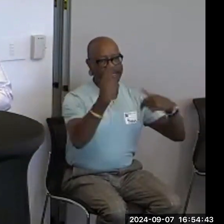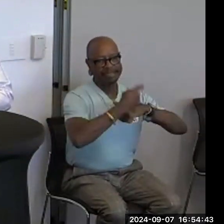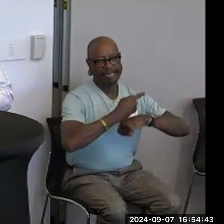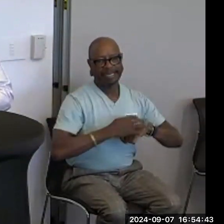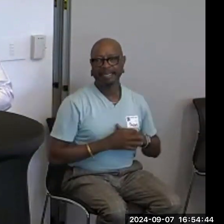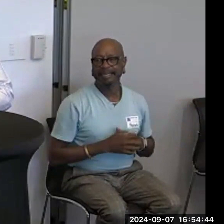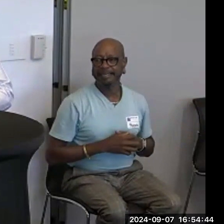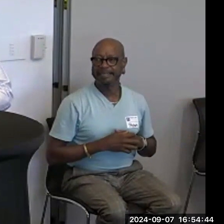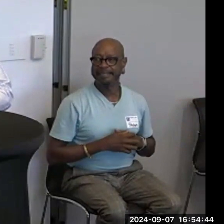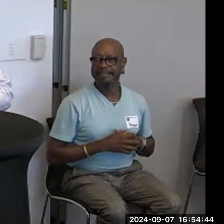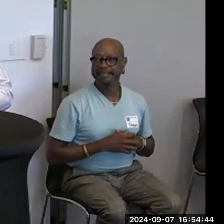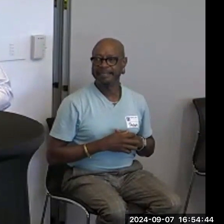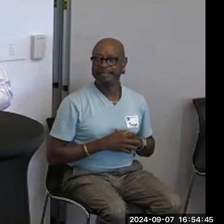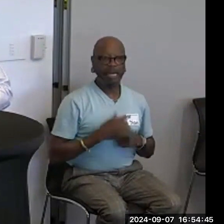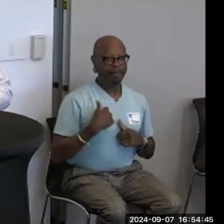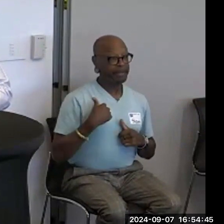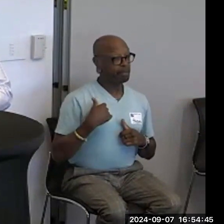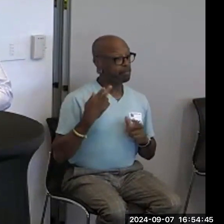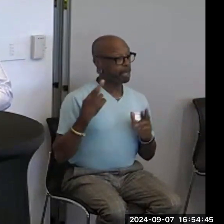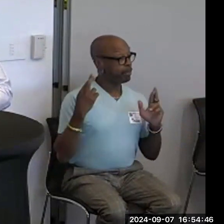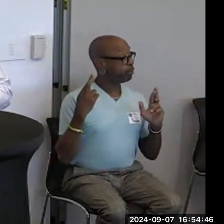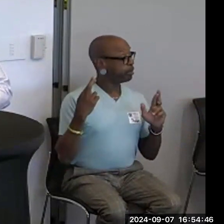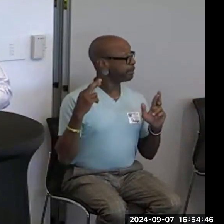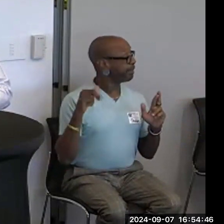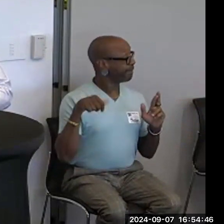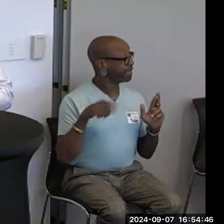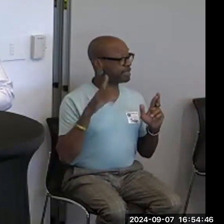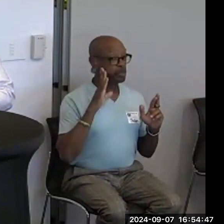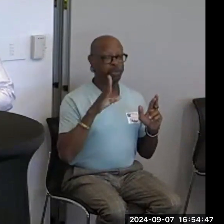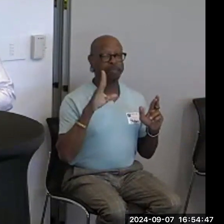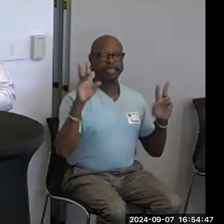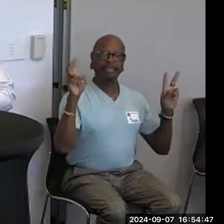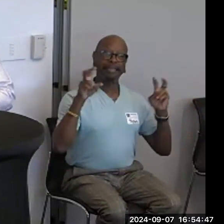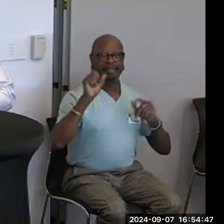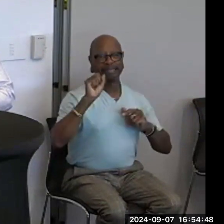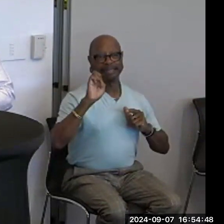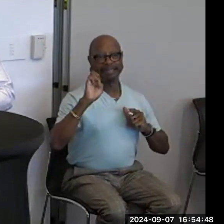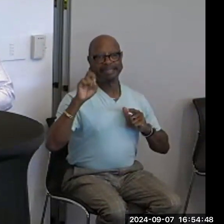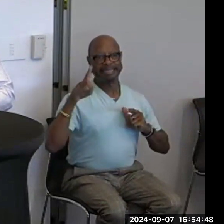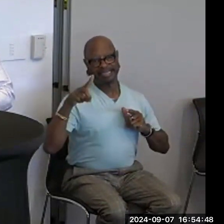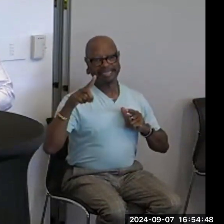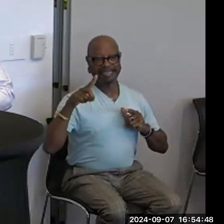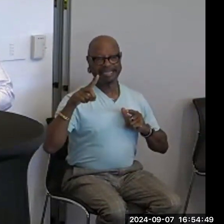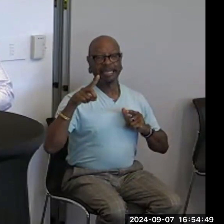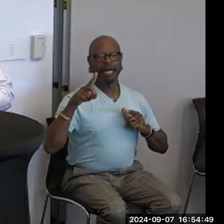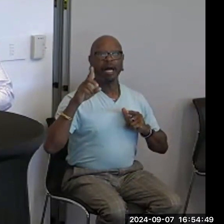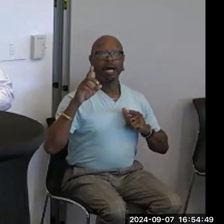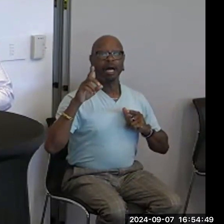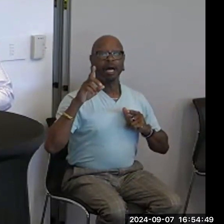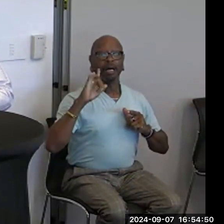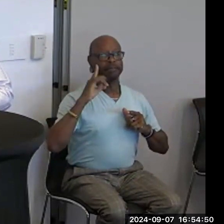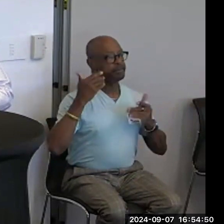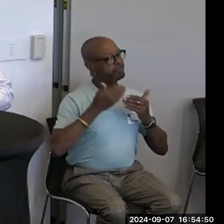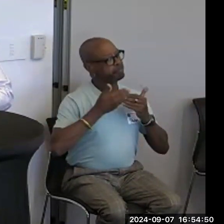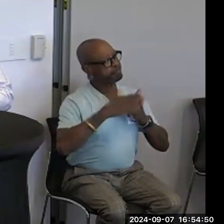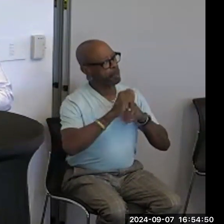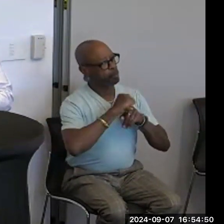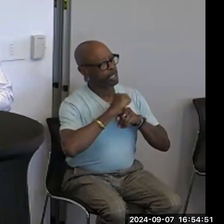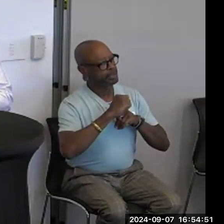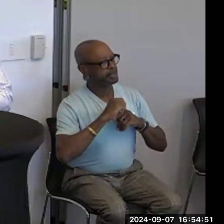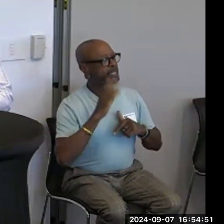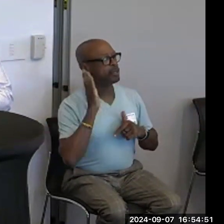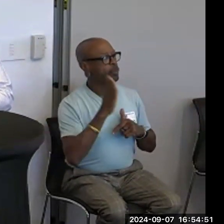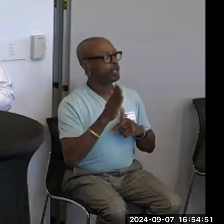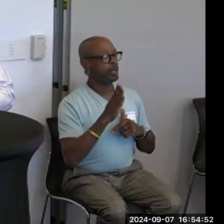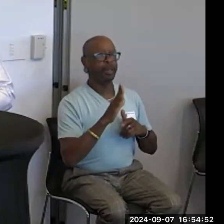is, I am kind of hoping this will be the seed of a practice, that we will